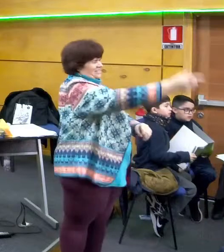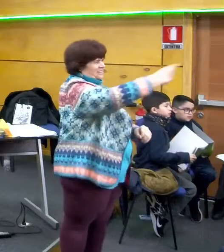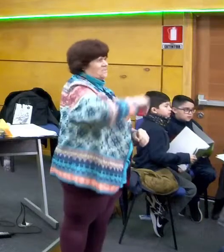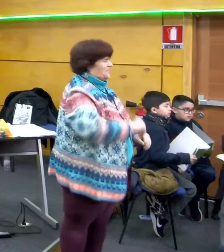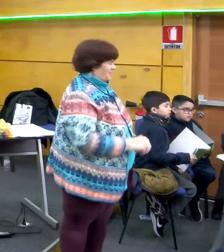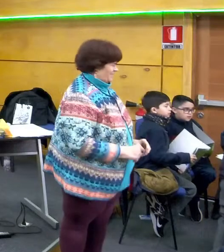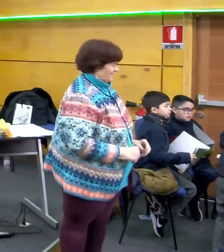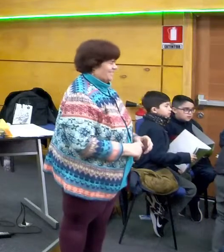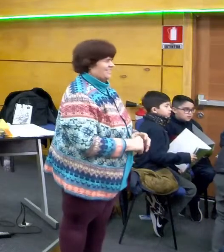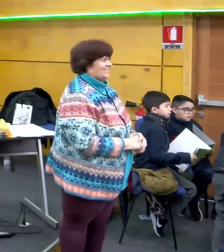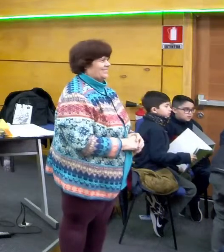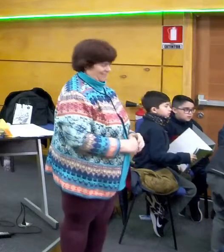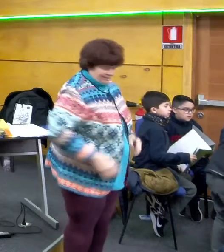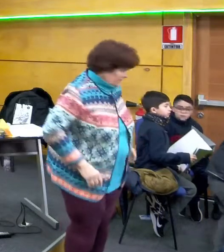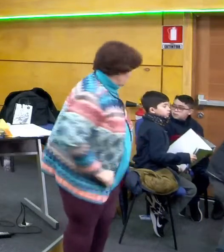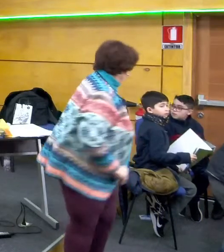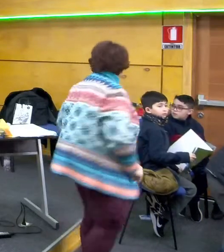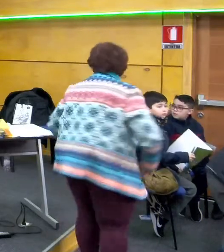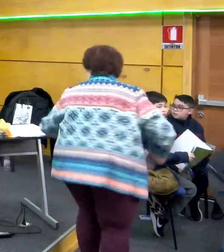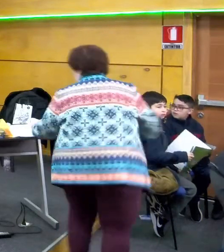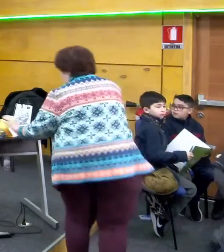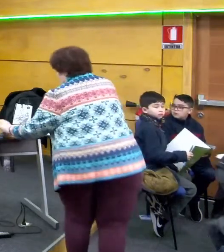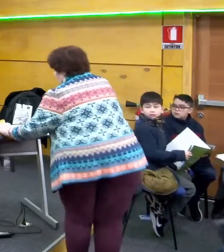Go ahead, go for it.